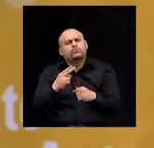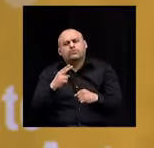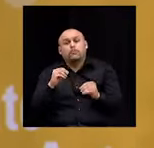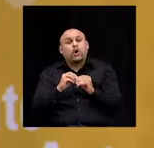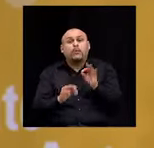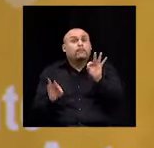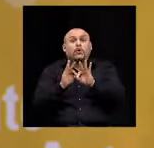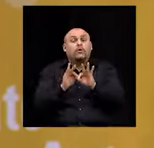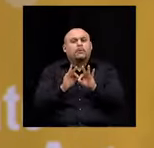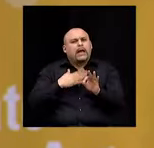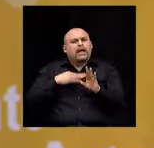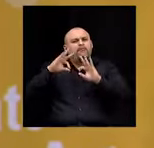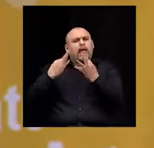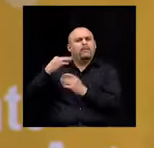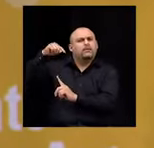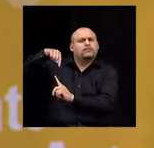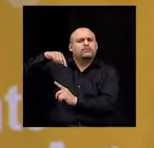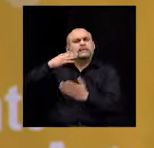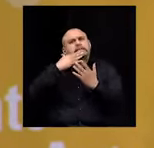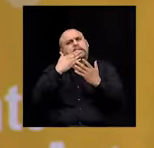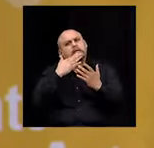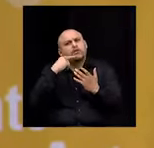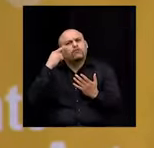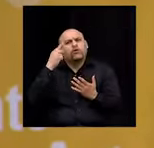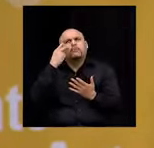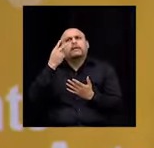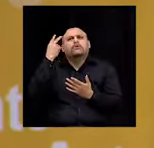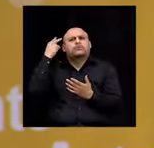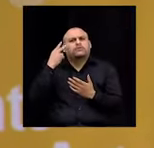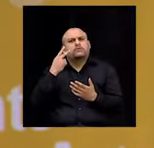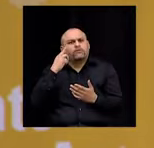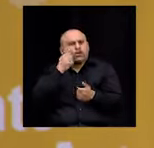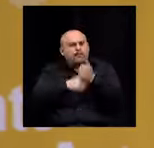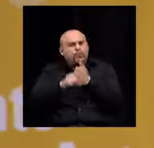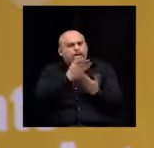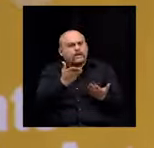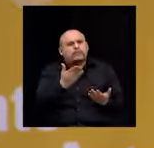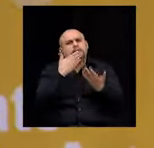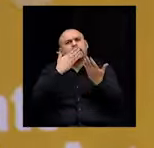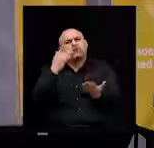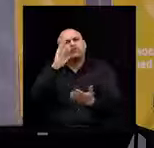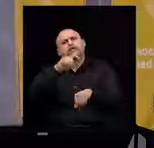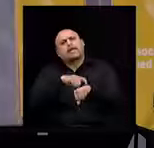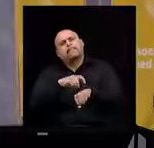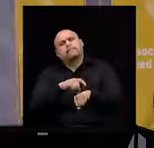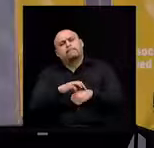all, my family. Thank you for the memories, and to everyone here, thank you for your time.